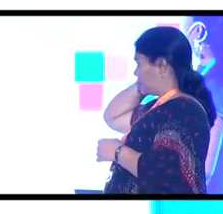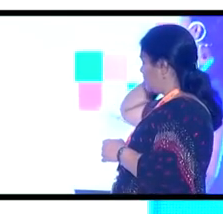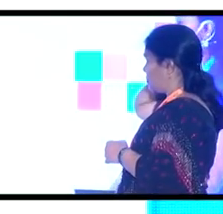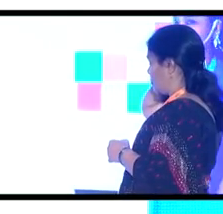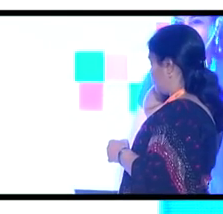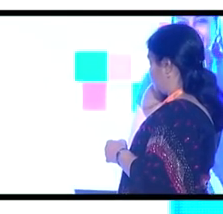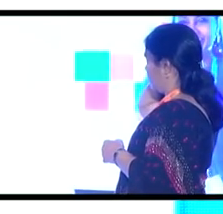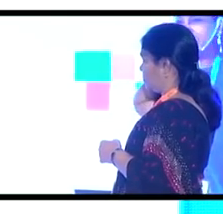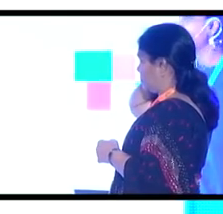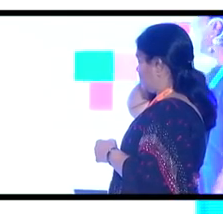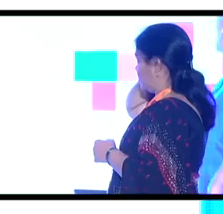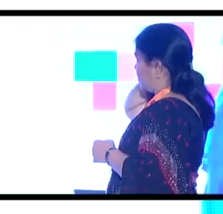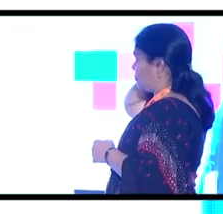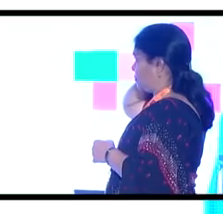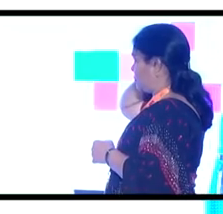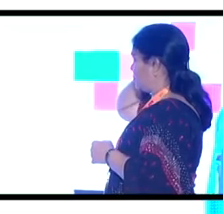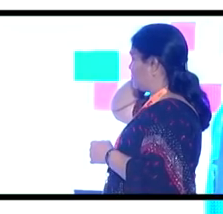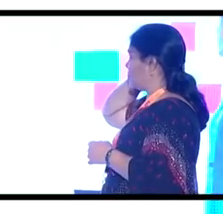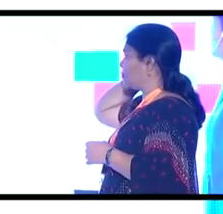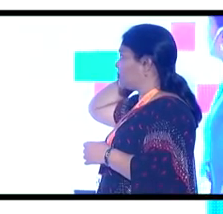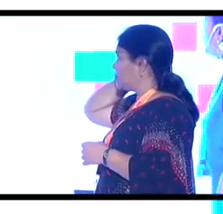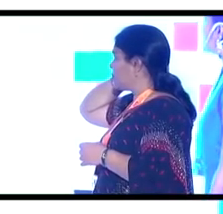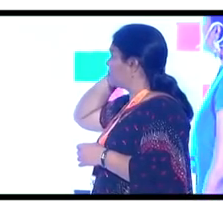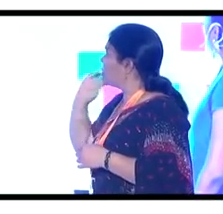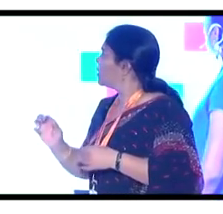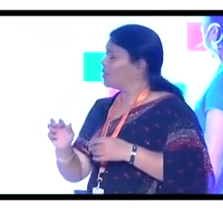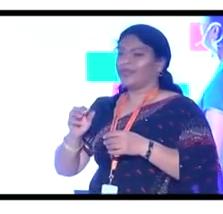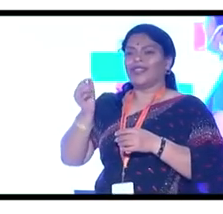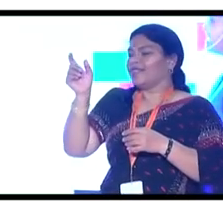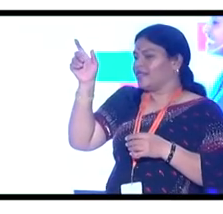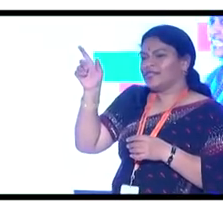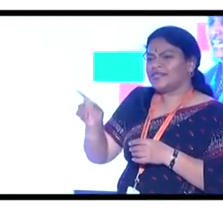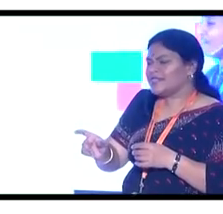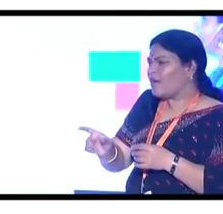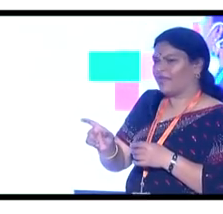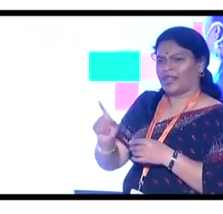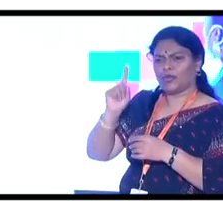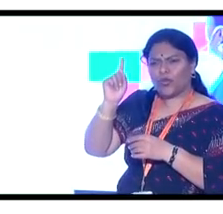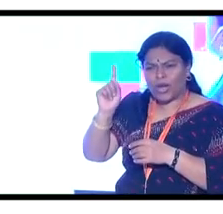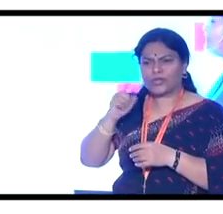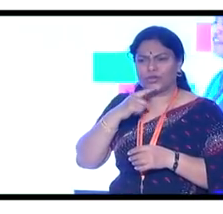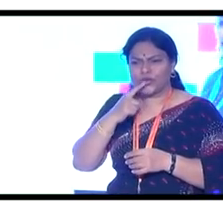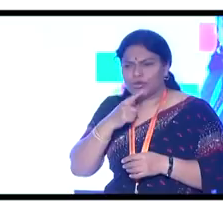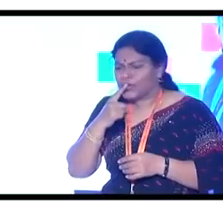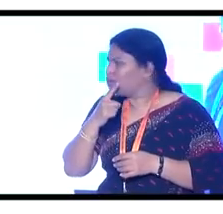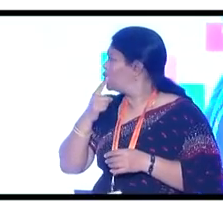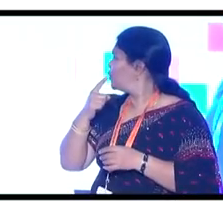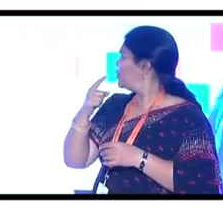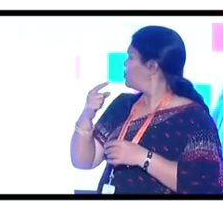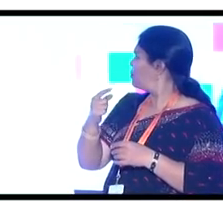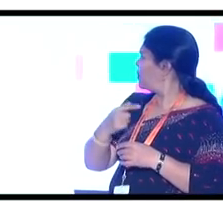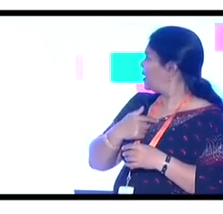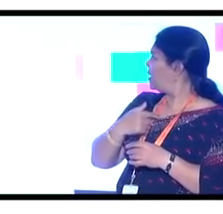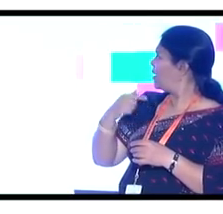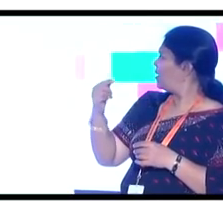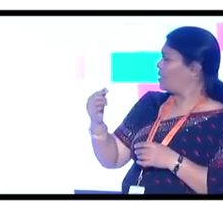Oh, okay. Someone once told me, always live for the little things in life. Live for 5 a.m.